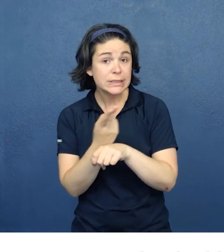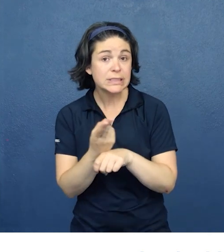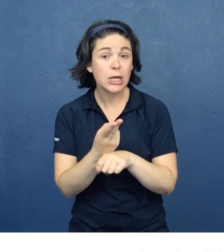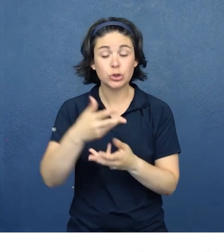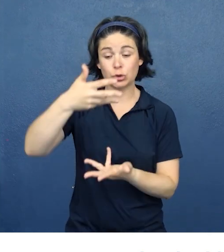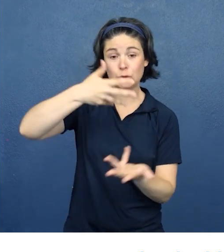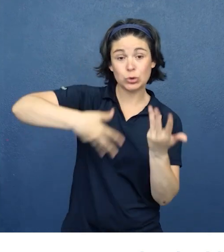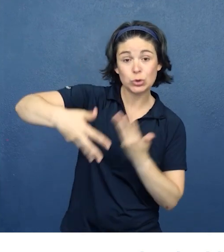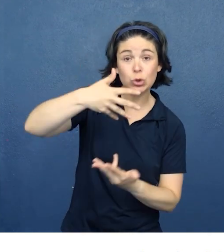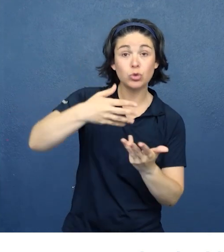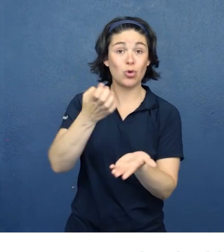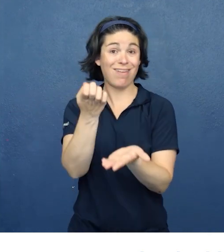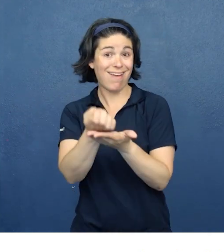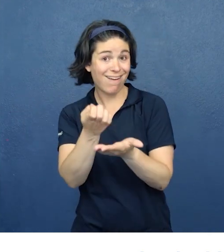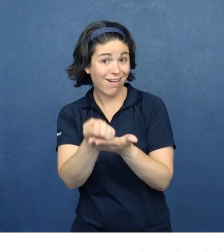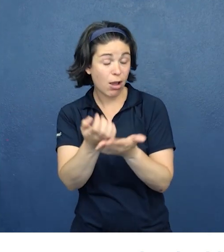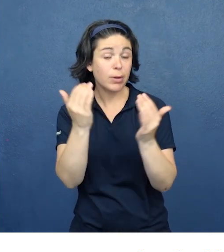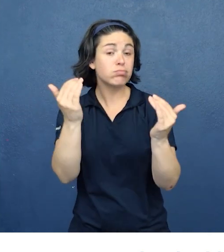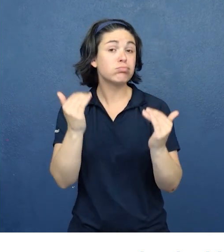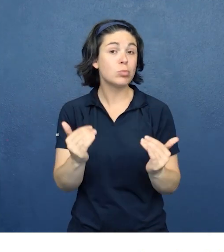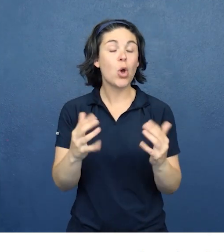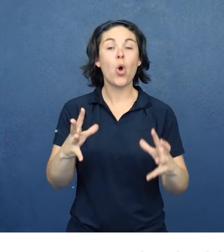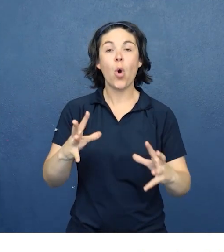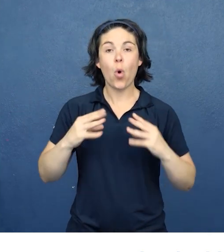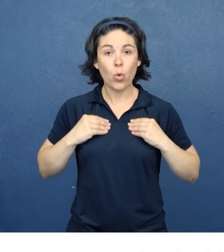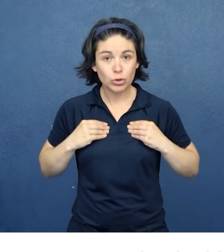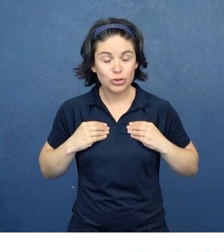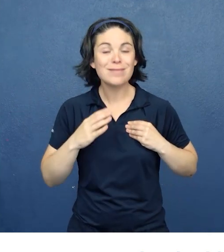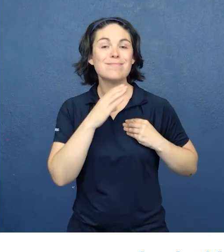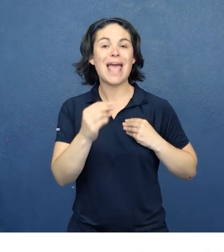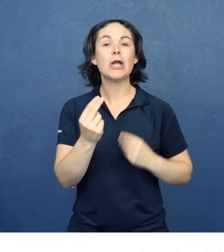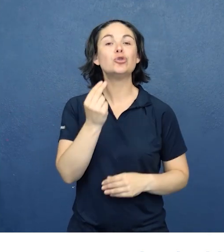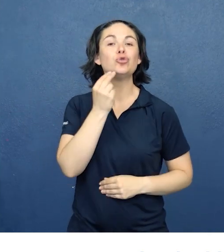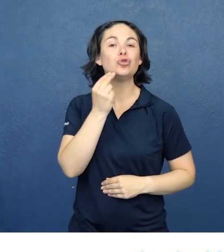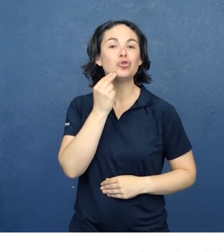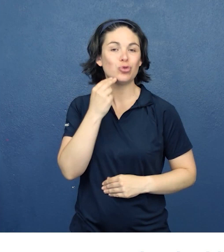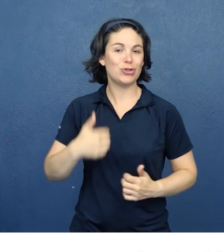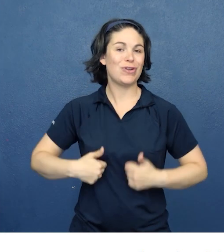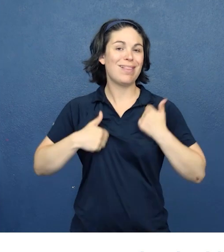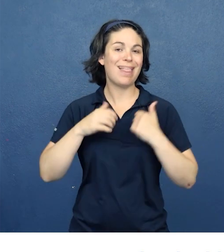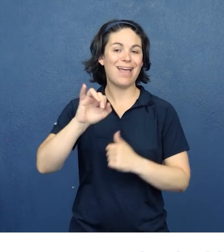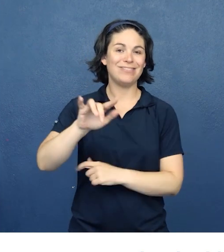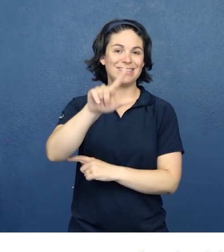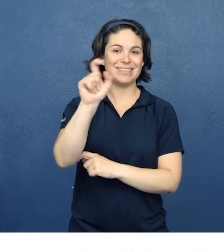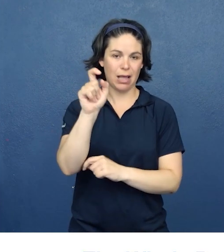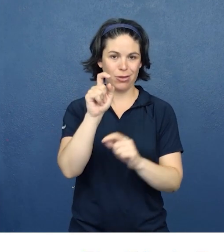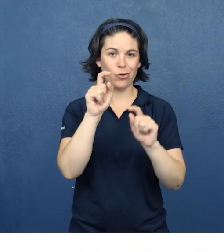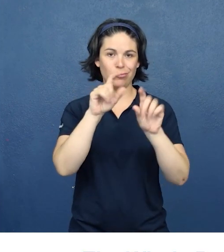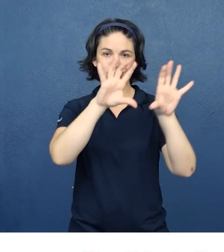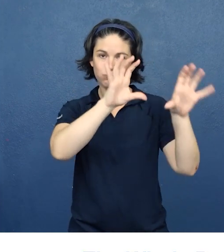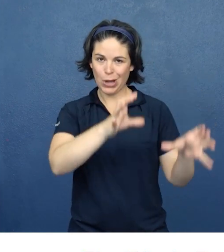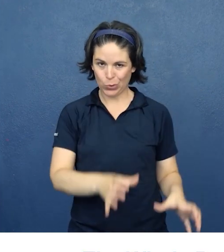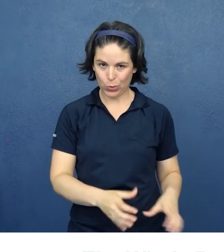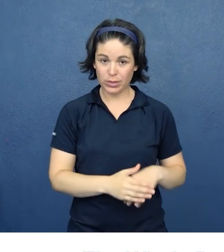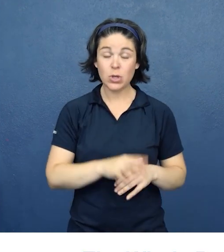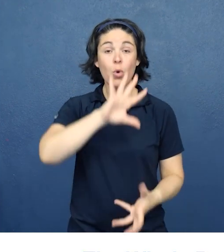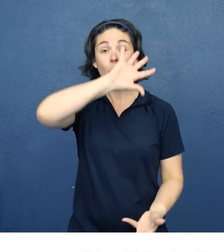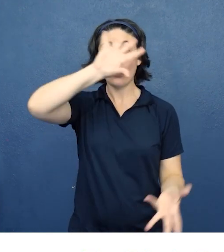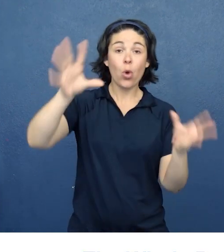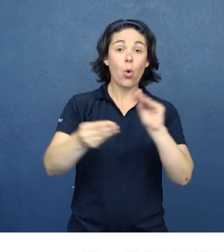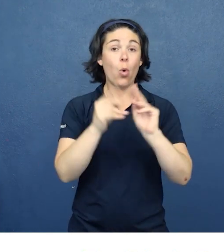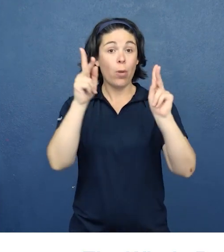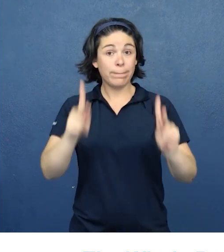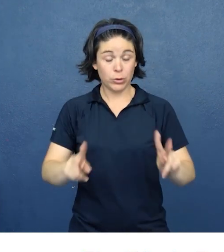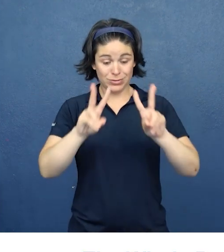utilization, socioeconomics, ownership, and nutrition and lifestyle. The Whole Person Health Score assessment